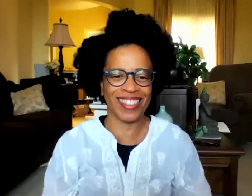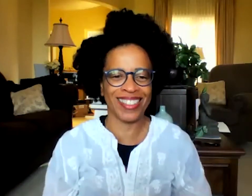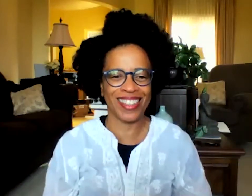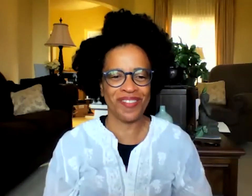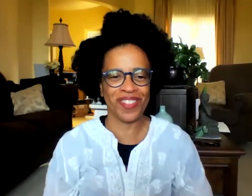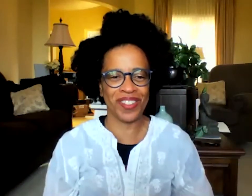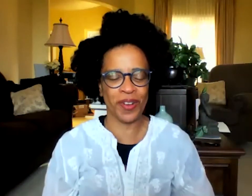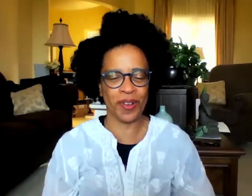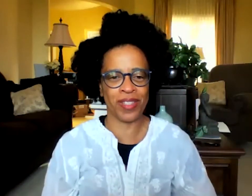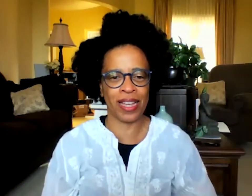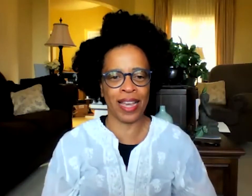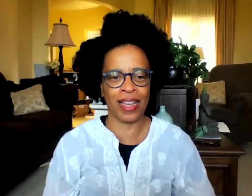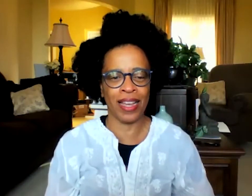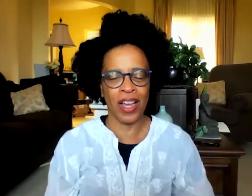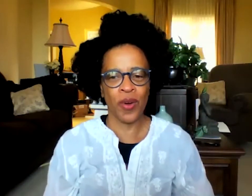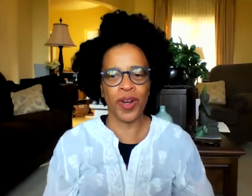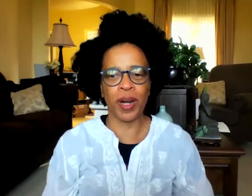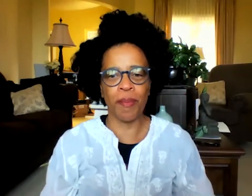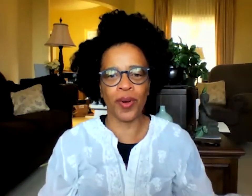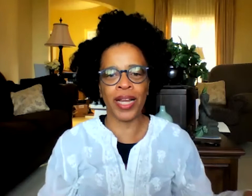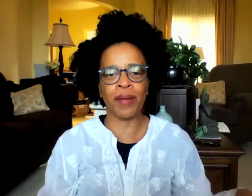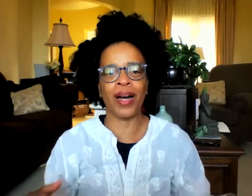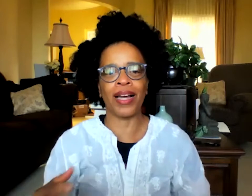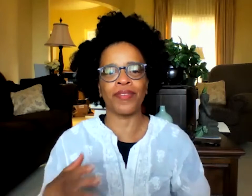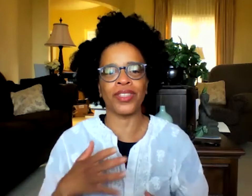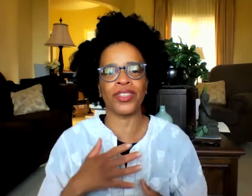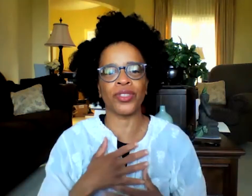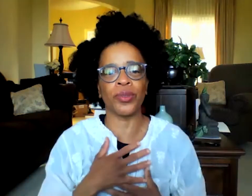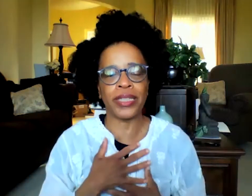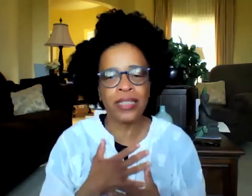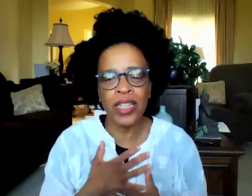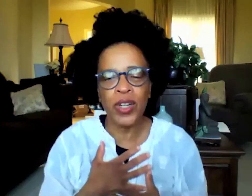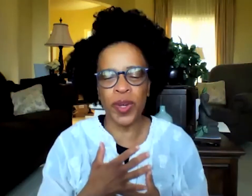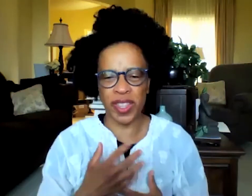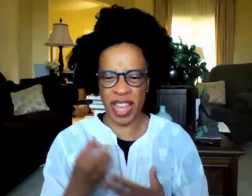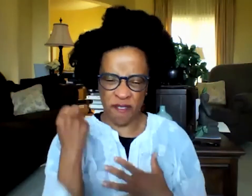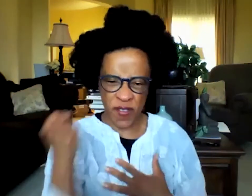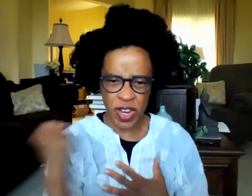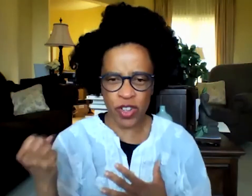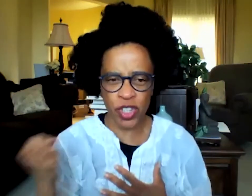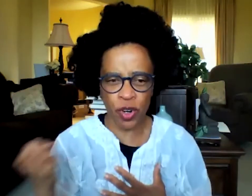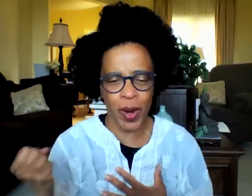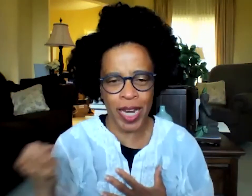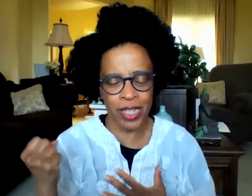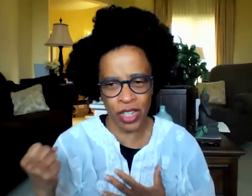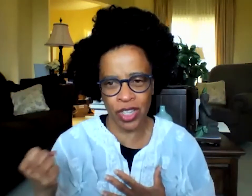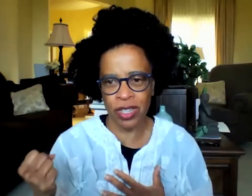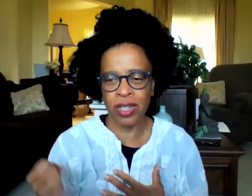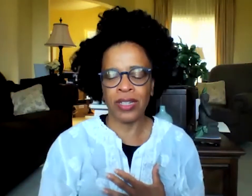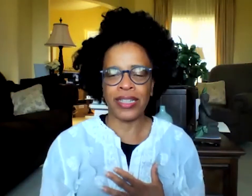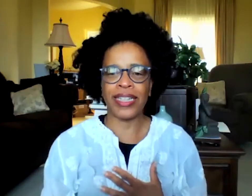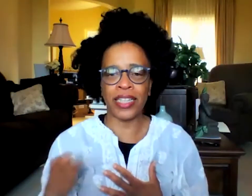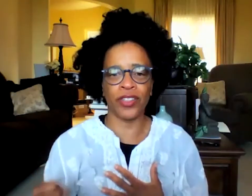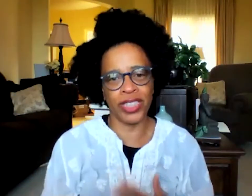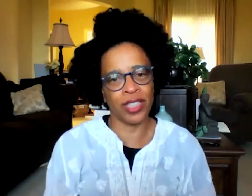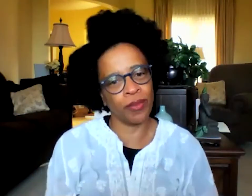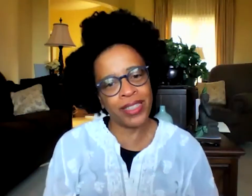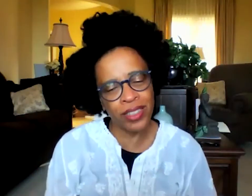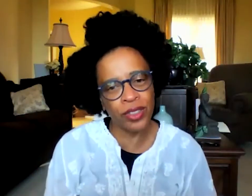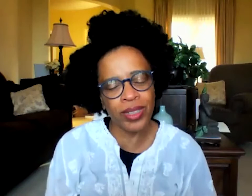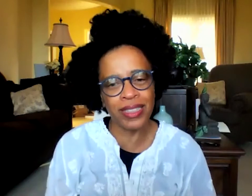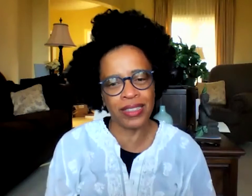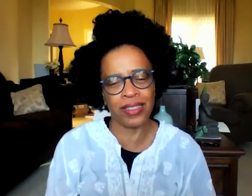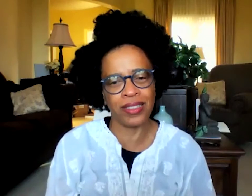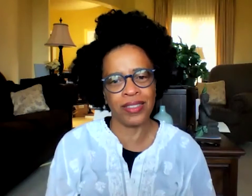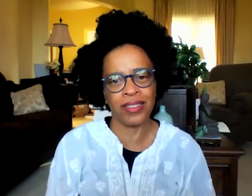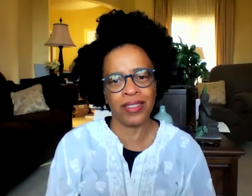it all out, but you know what I'm saying. We're going to bring mindfulness to it with that fierce, courageous energy that we